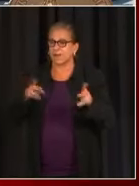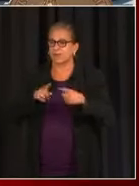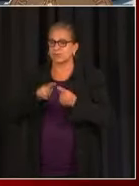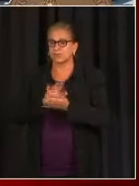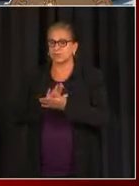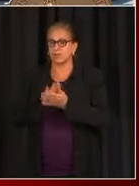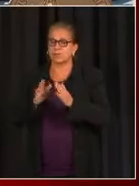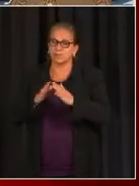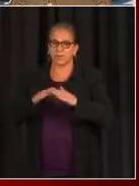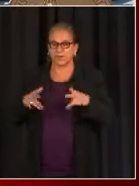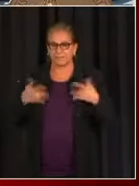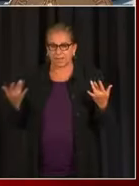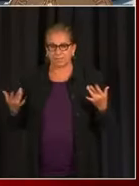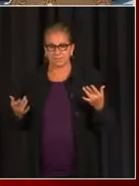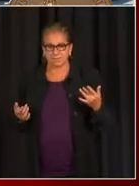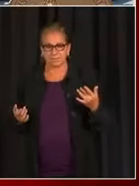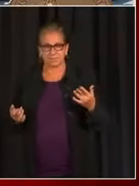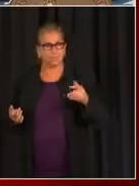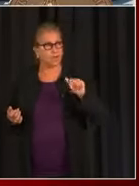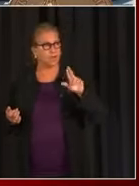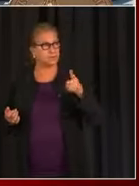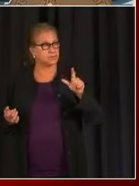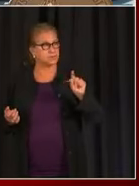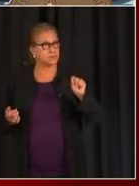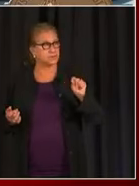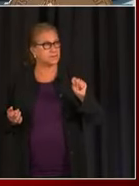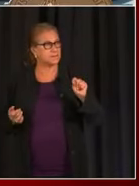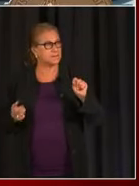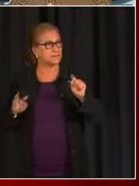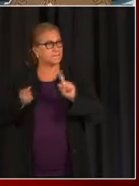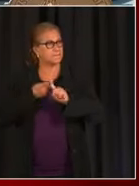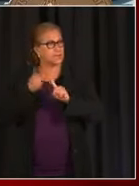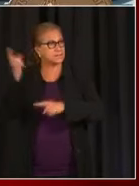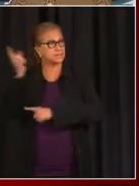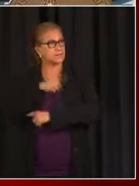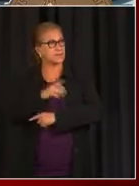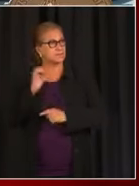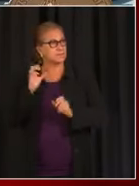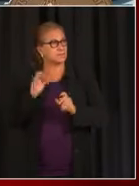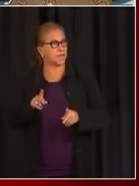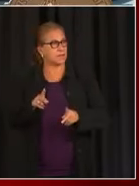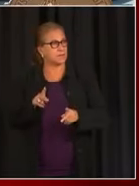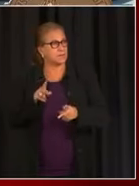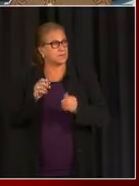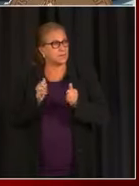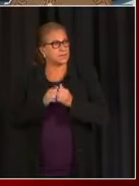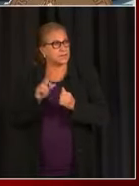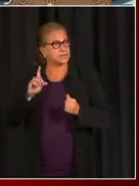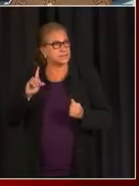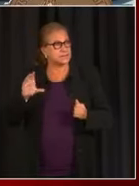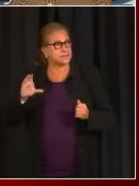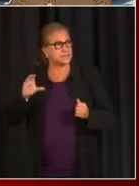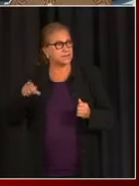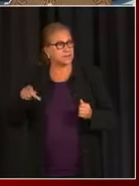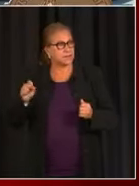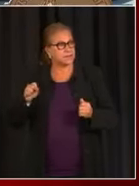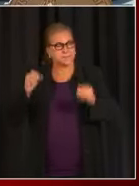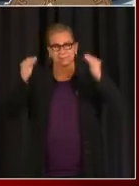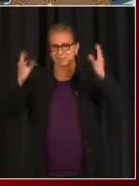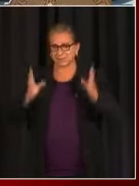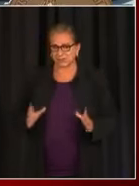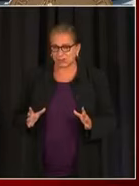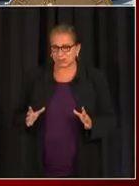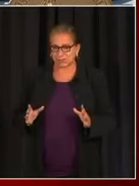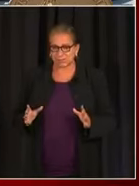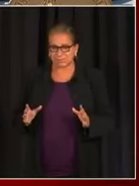the first day back to school for DC public school teachers. August 30th is the first day of school at